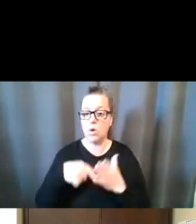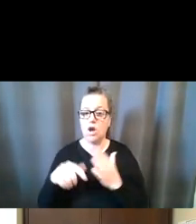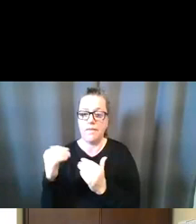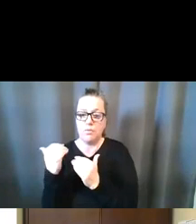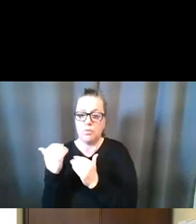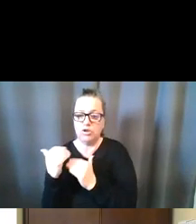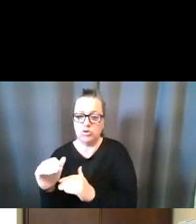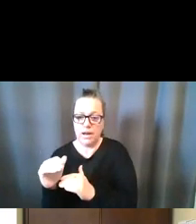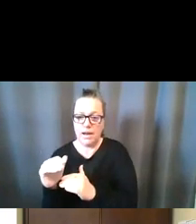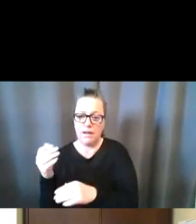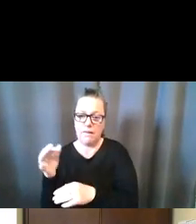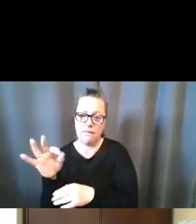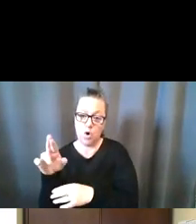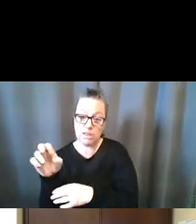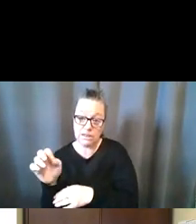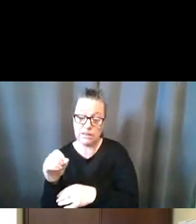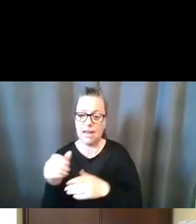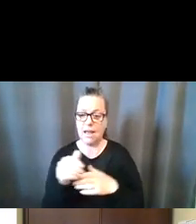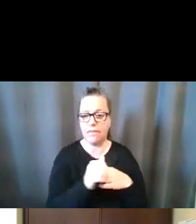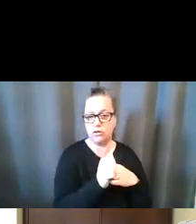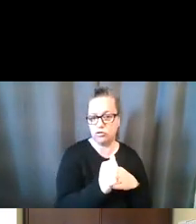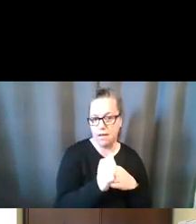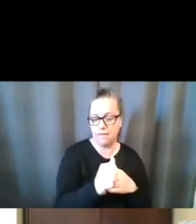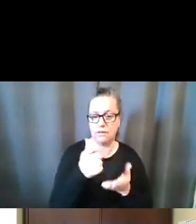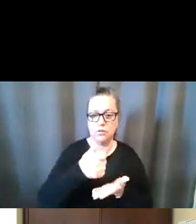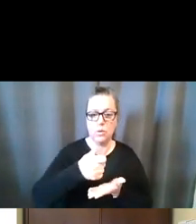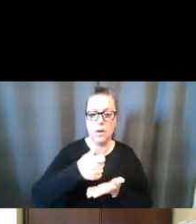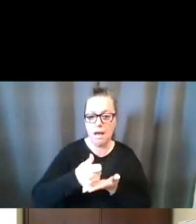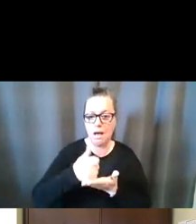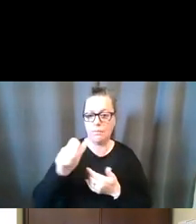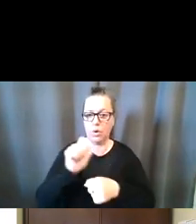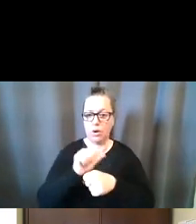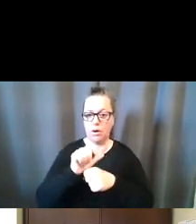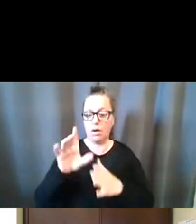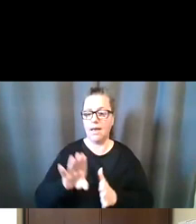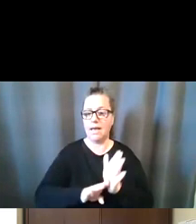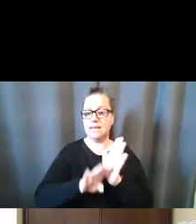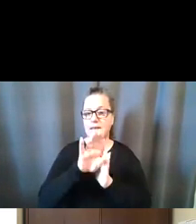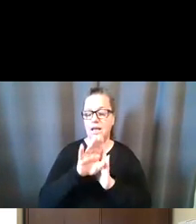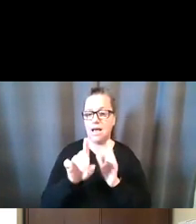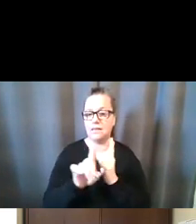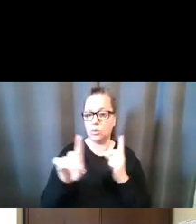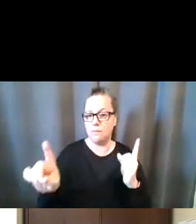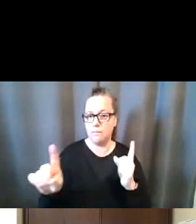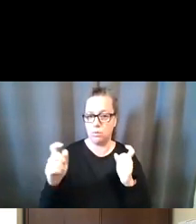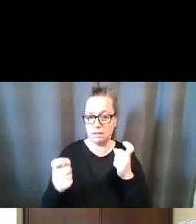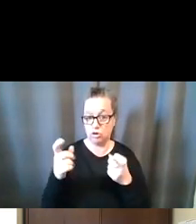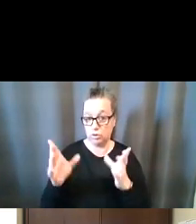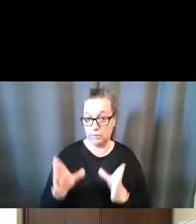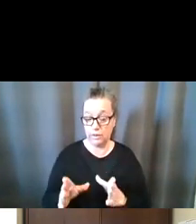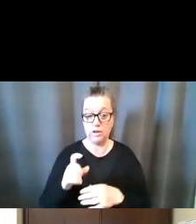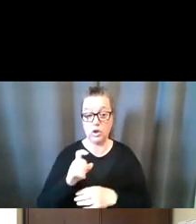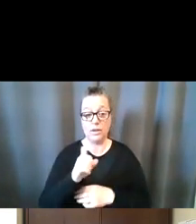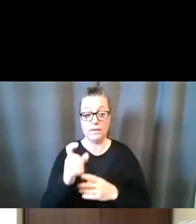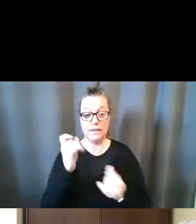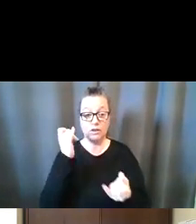forces and what are the driving forces to help your employees excel as a remote contributor? So this gives you an